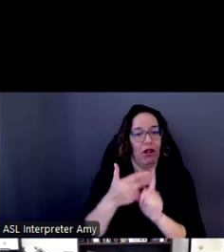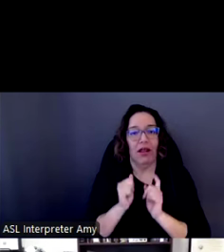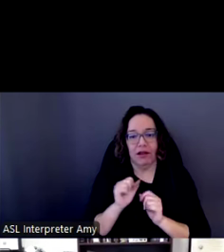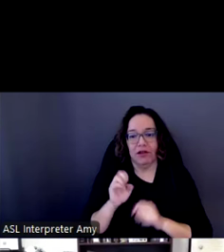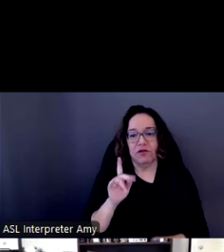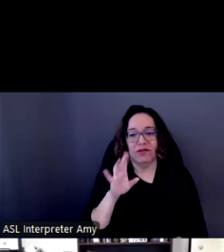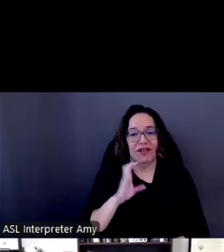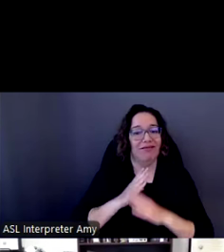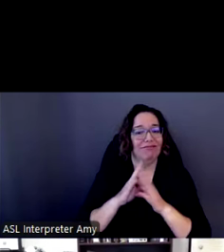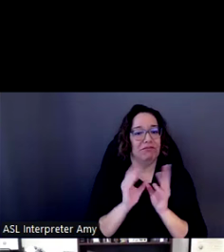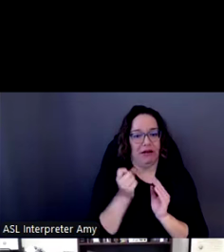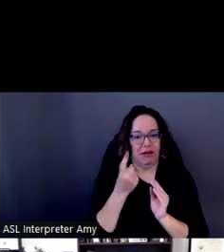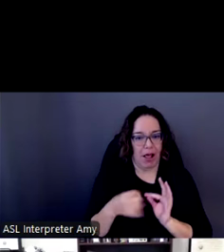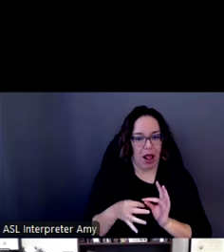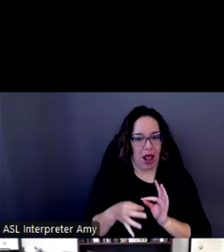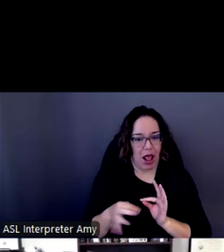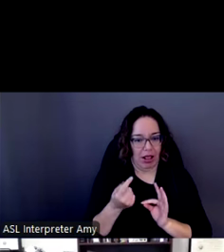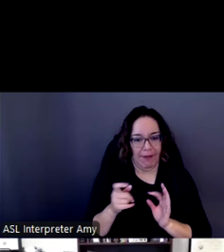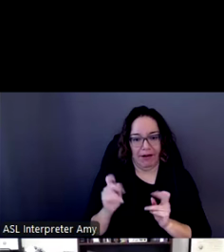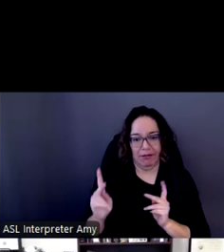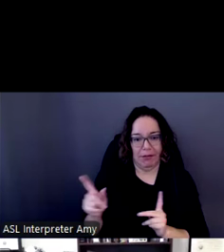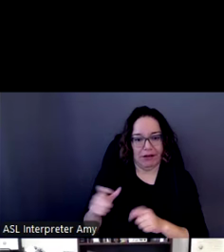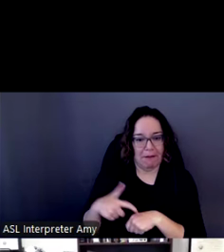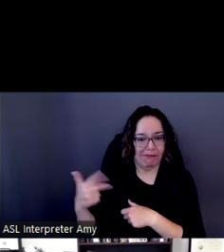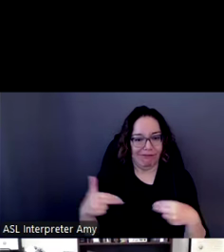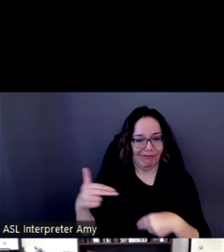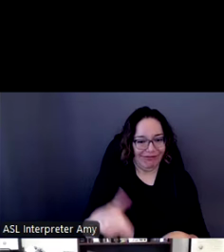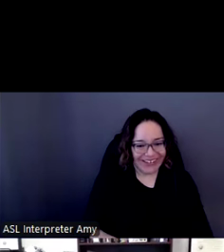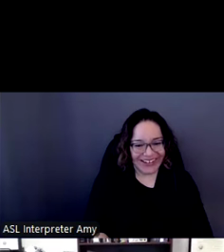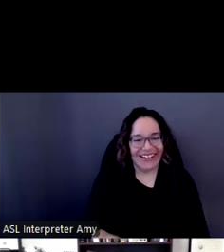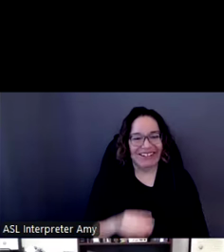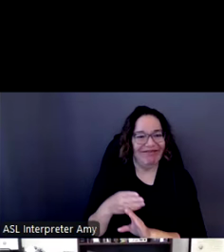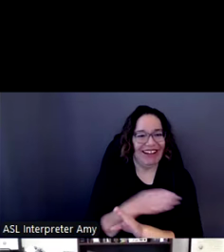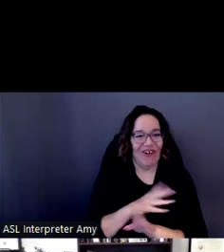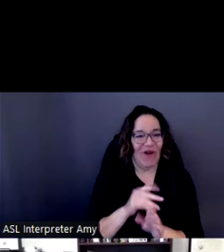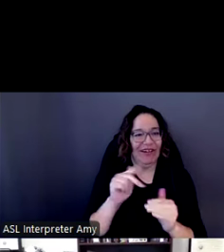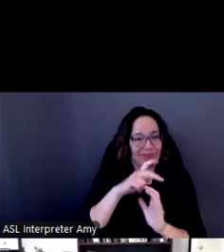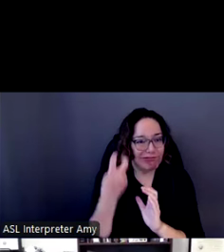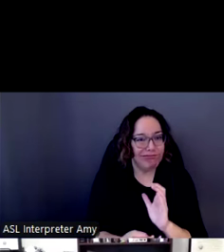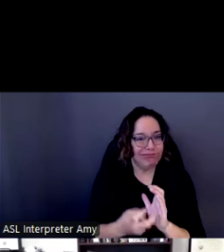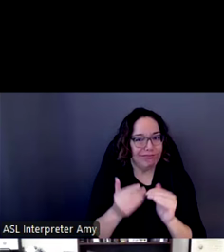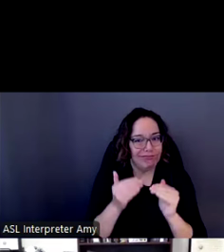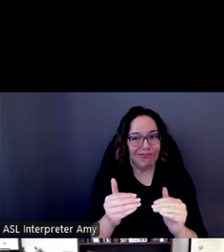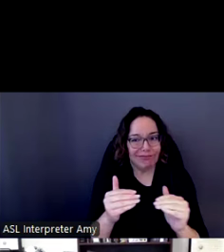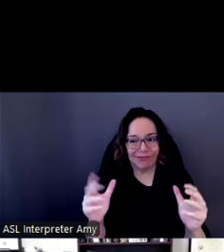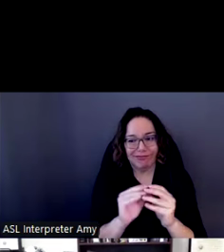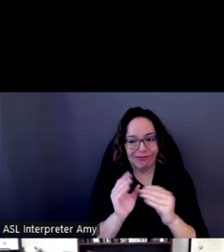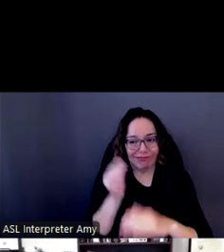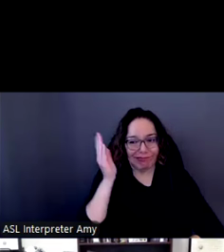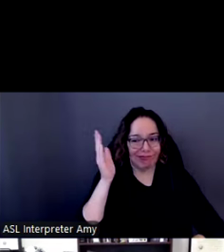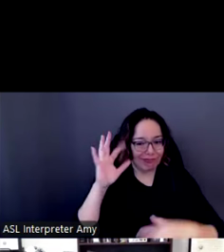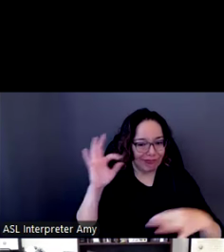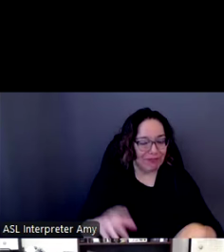just a minute or so that people have time to log in before we dive into our morning together.